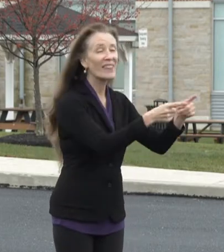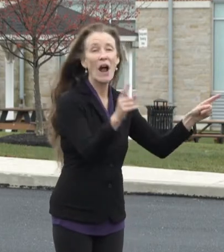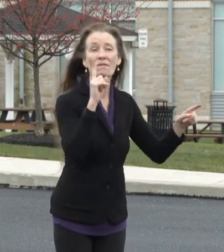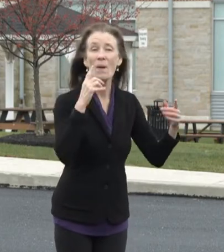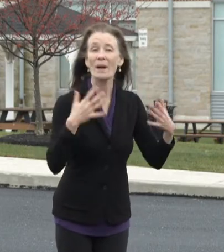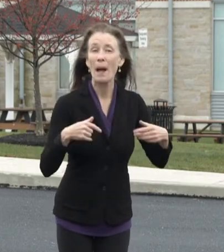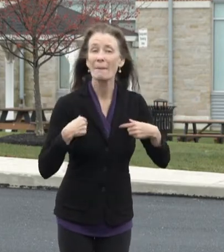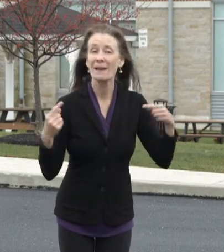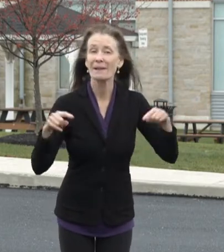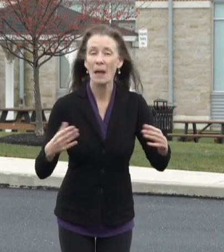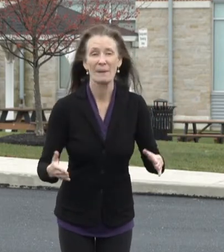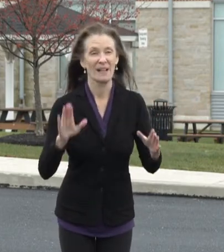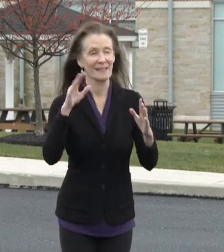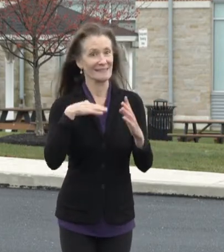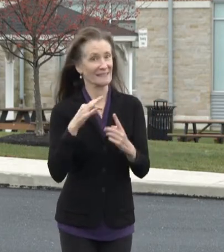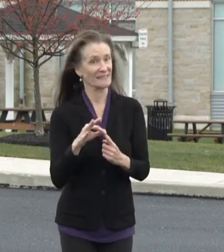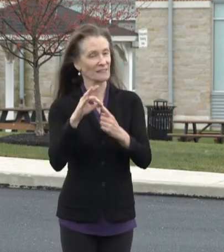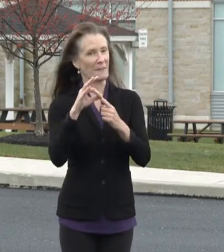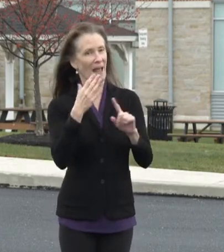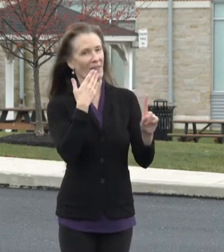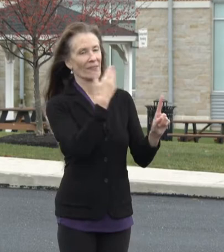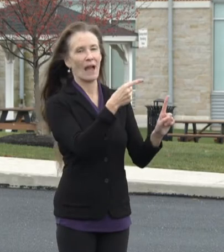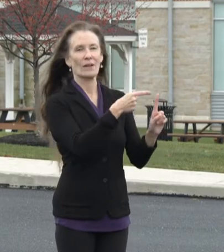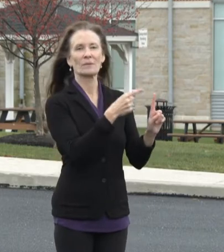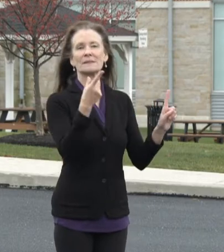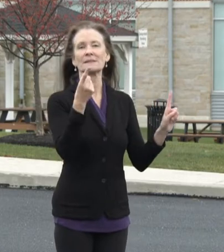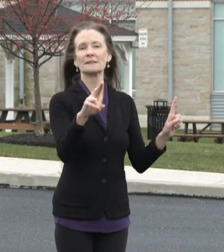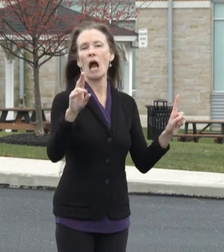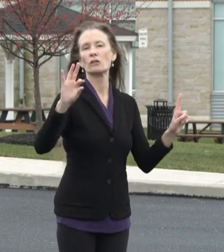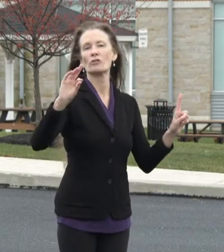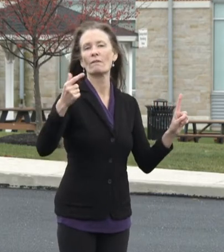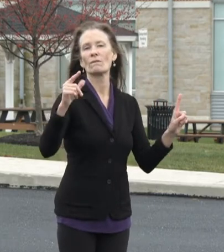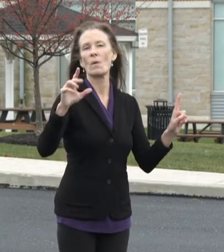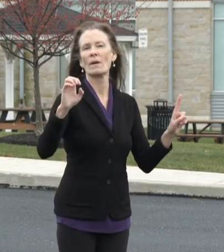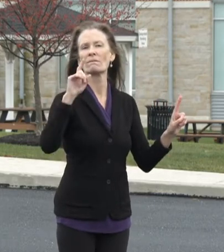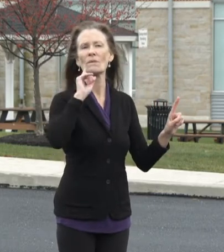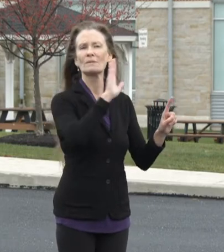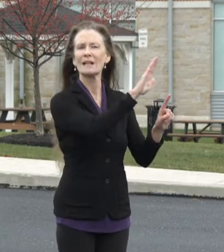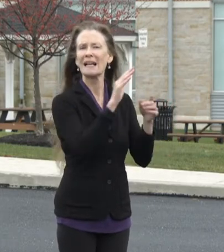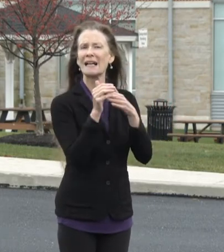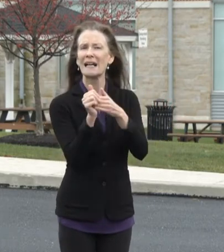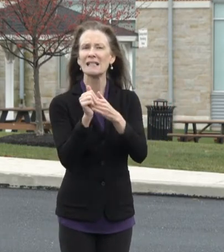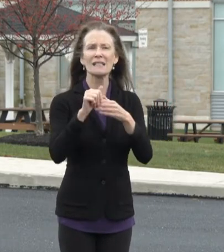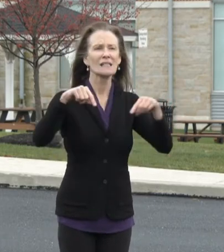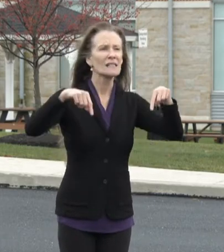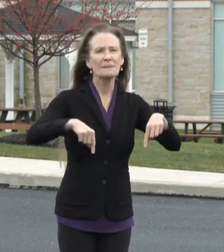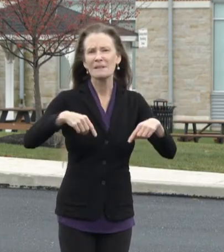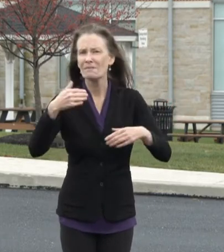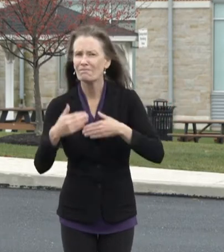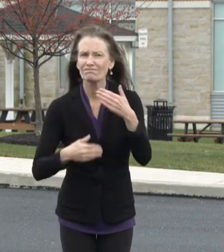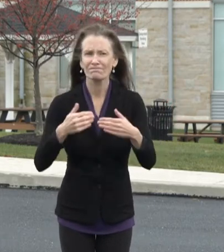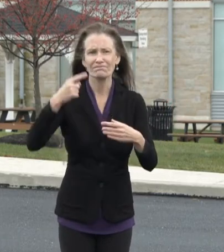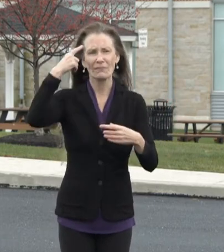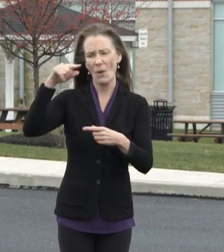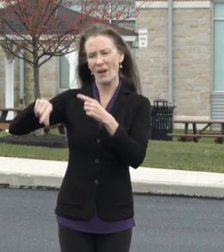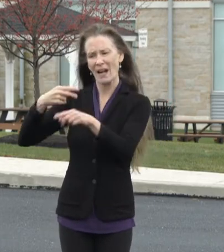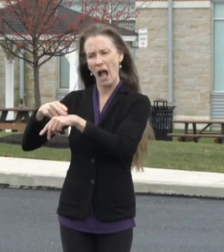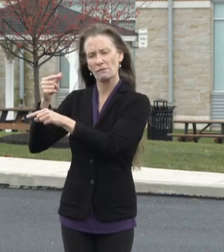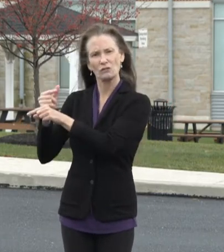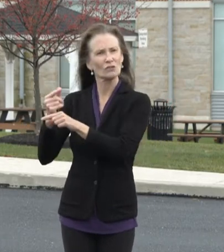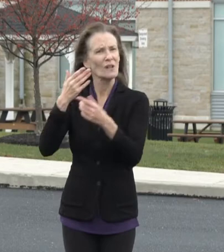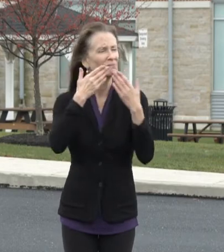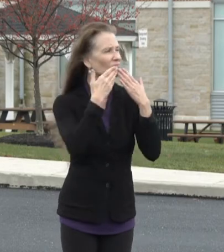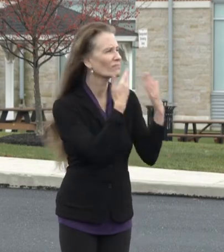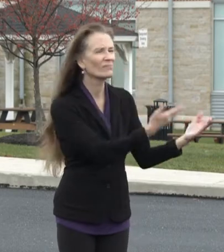Dr. Vogel for your leadership and to the men and women of the Pennsylvania National Guard for everything they are doing during this pandemic to